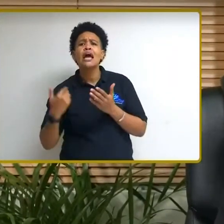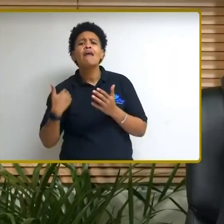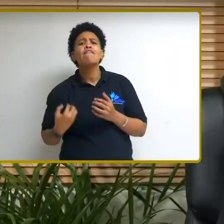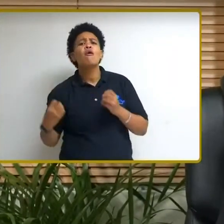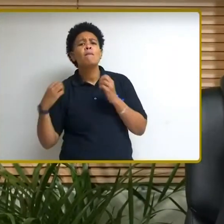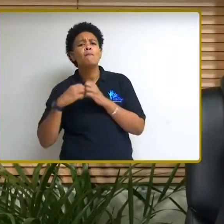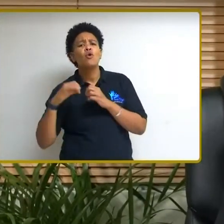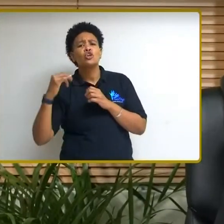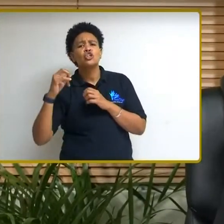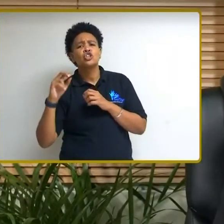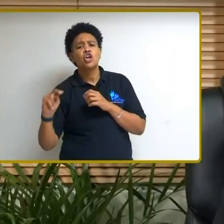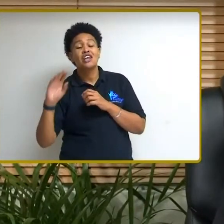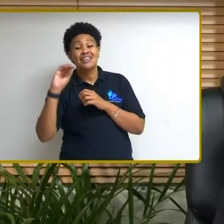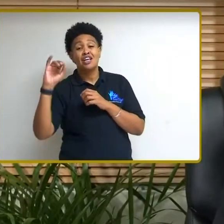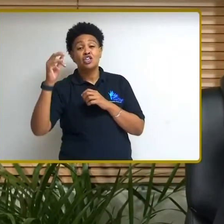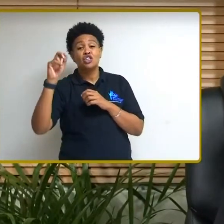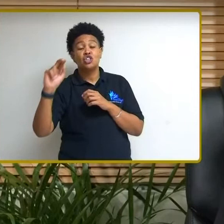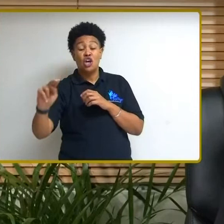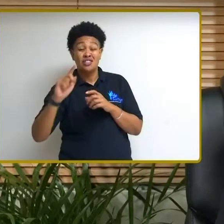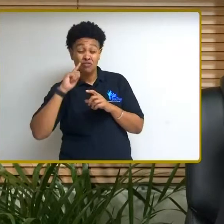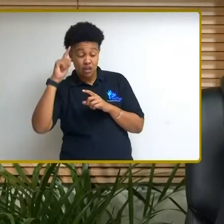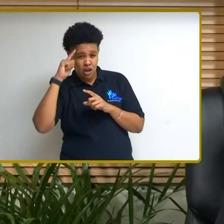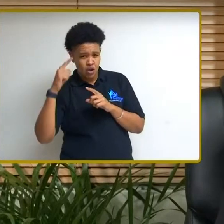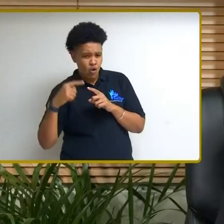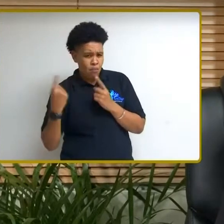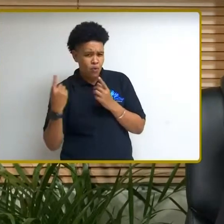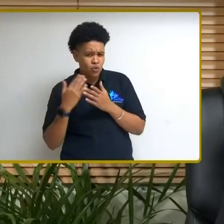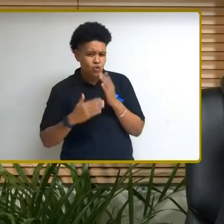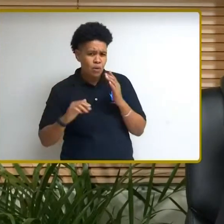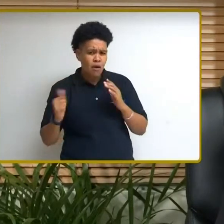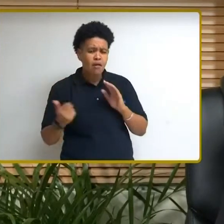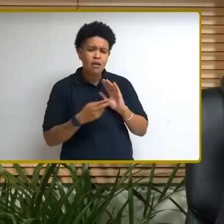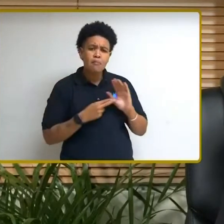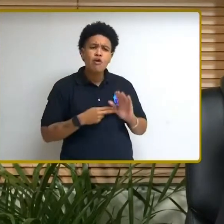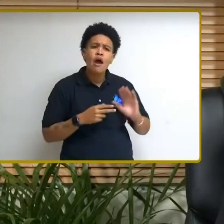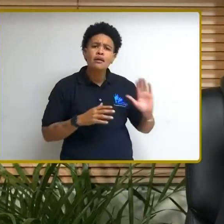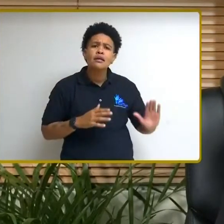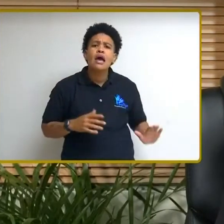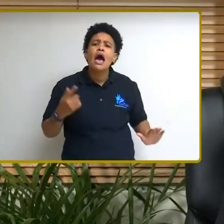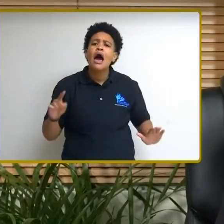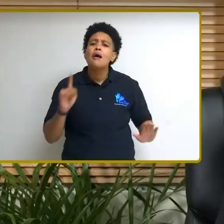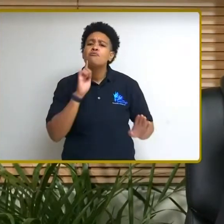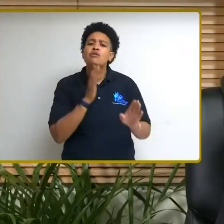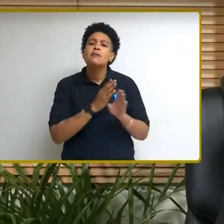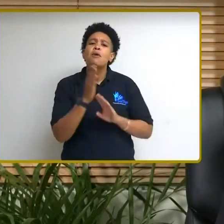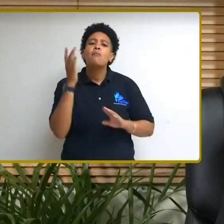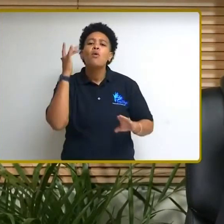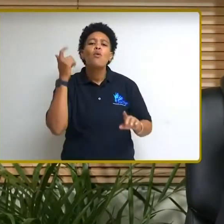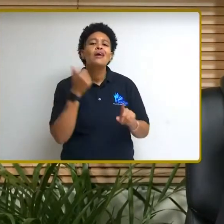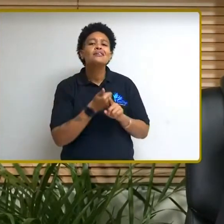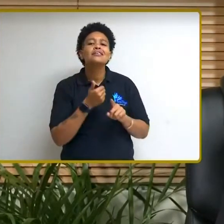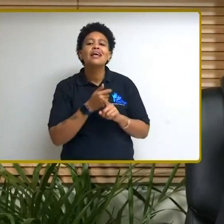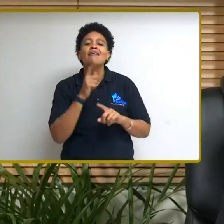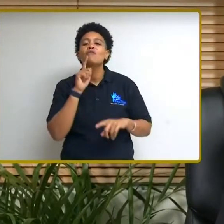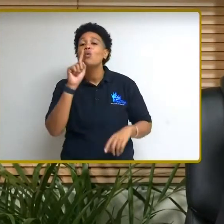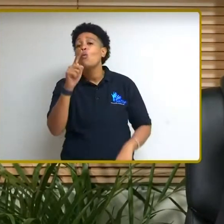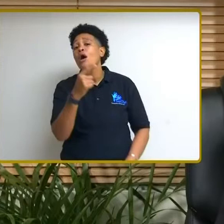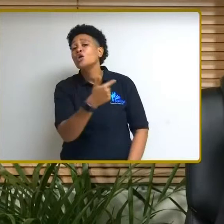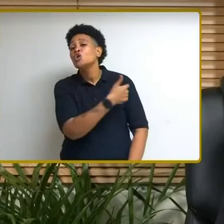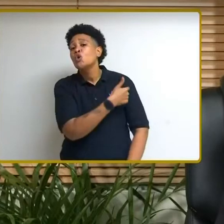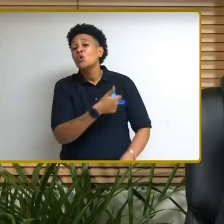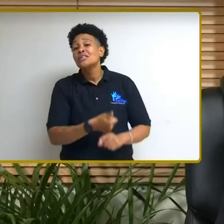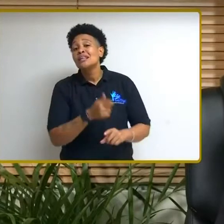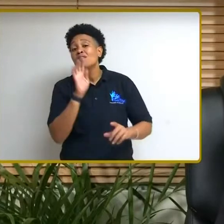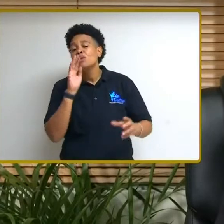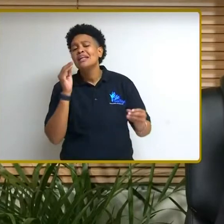of the Johnson & Johnson as opposed to some of the other brands, primarily because the single dose would